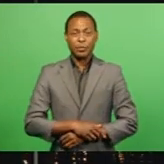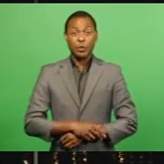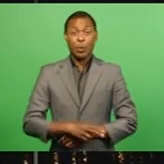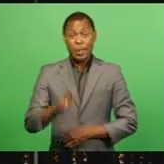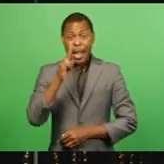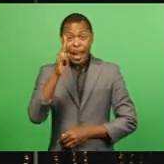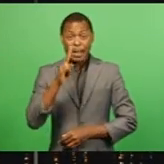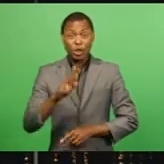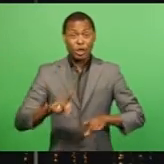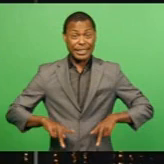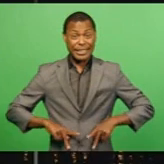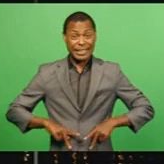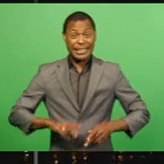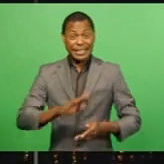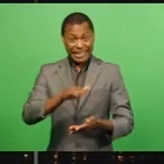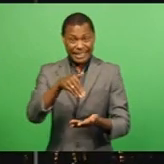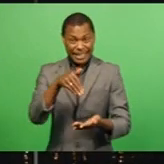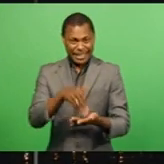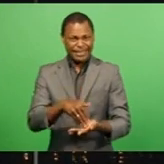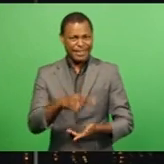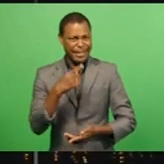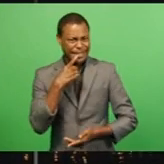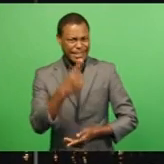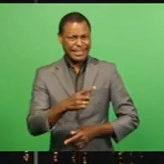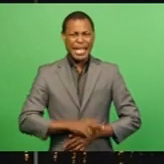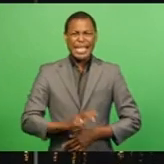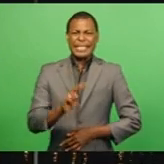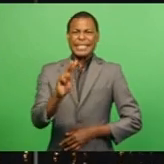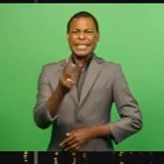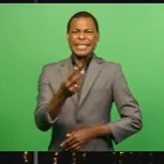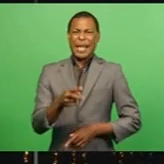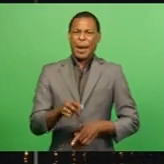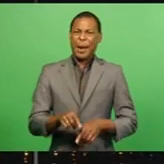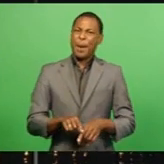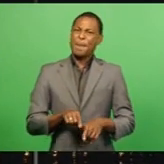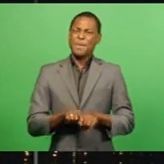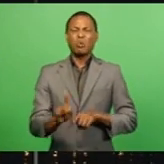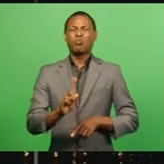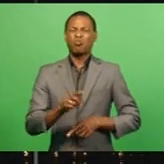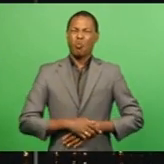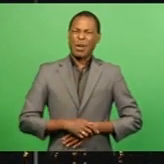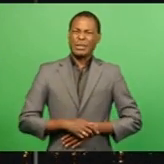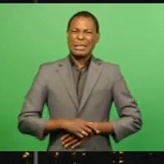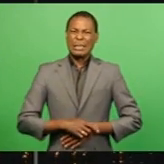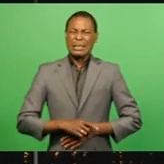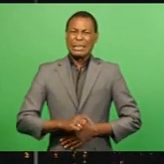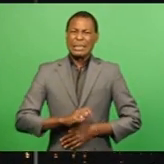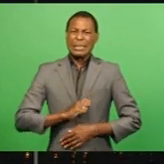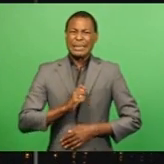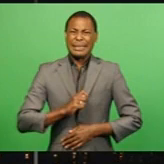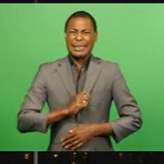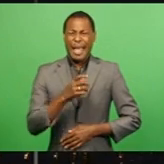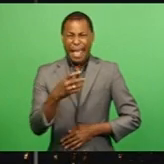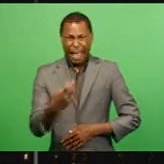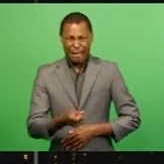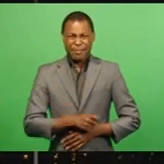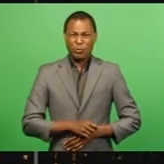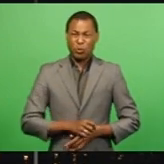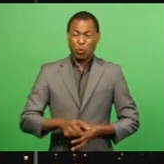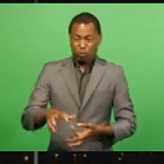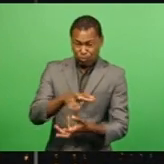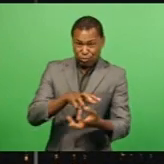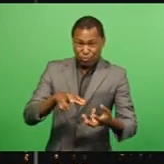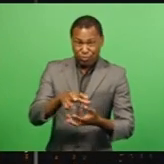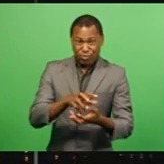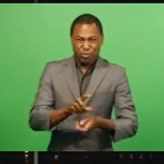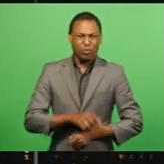nephrology specialist Dr. Anis Taid says the second most common cause is high blood pressure, adding that the combined results in the vast majority